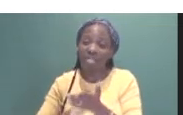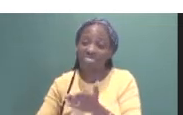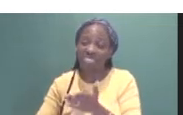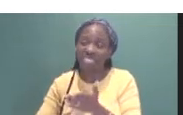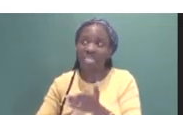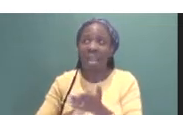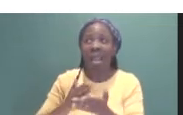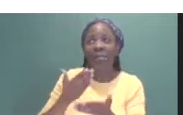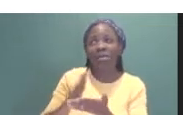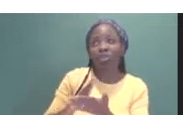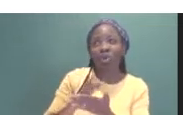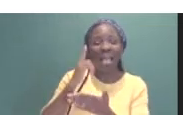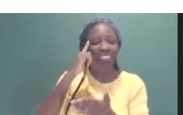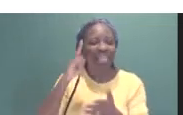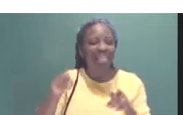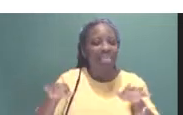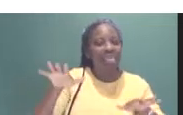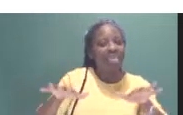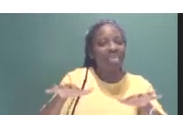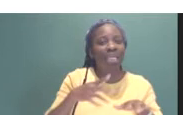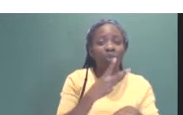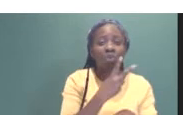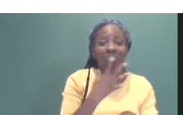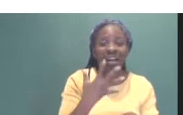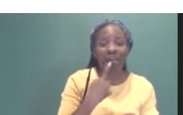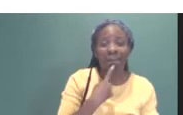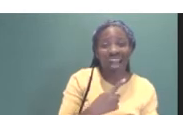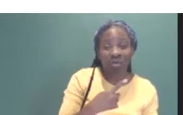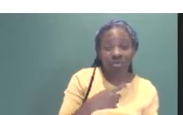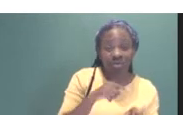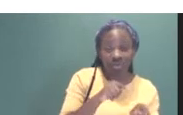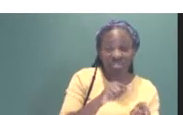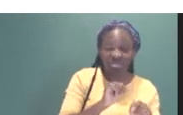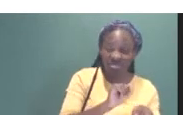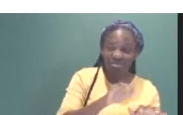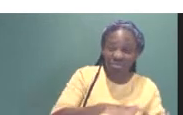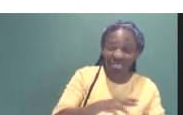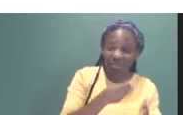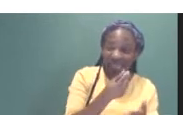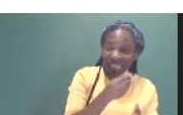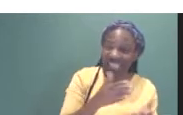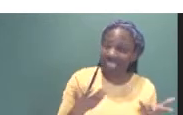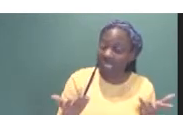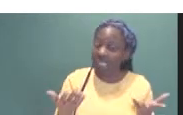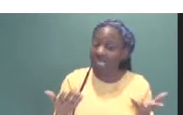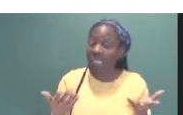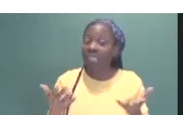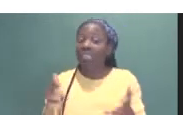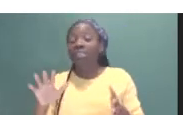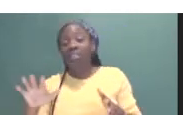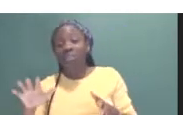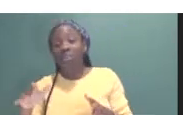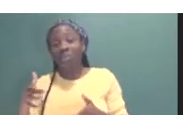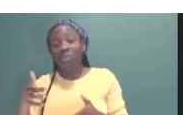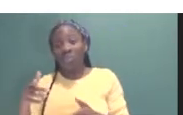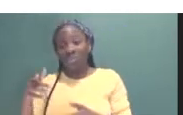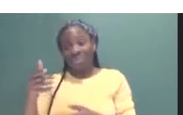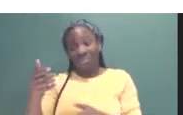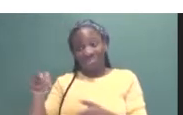it right, but about £25. But so 60% here were getting less